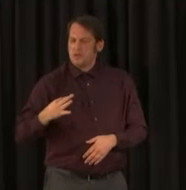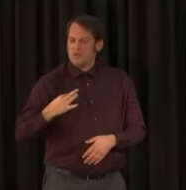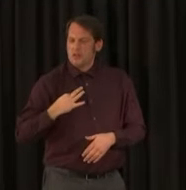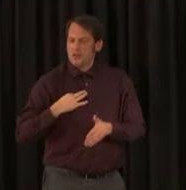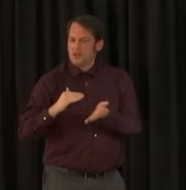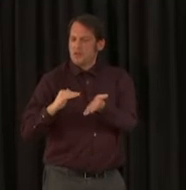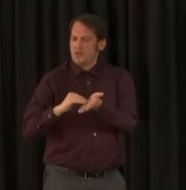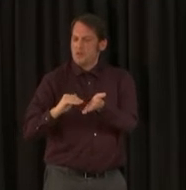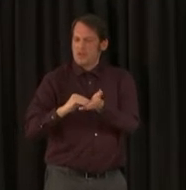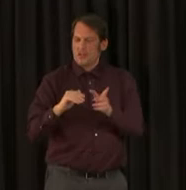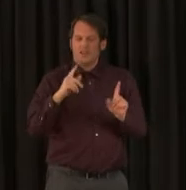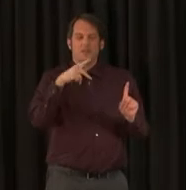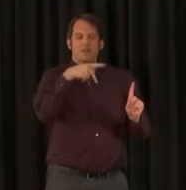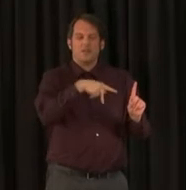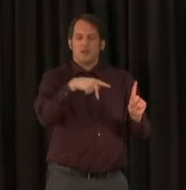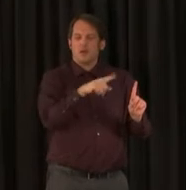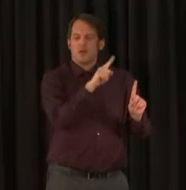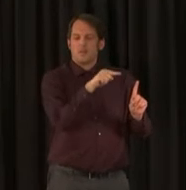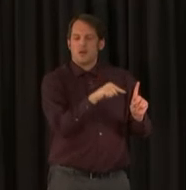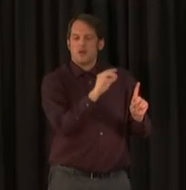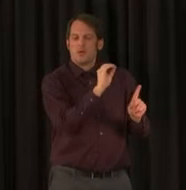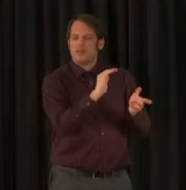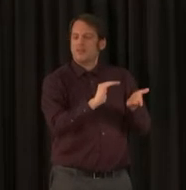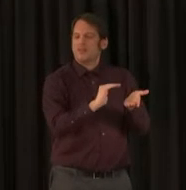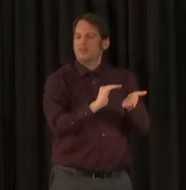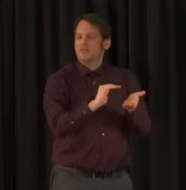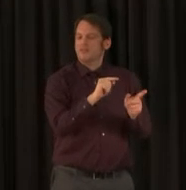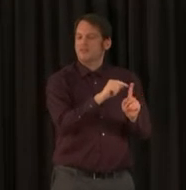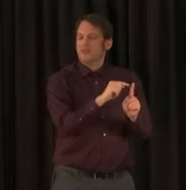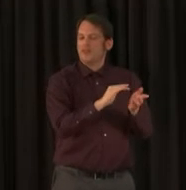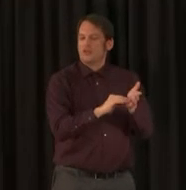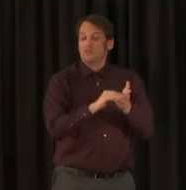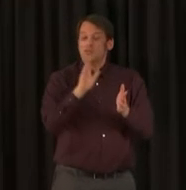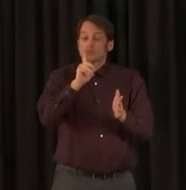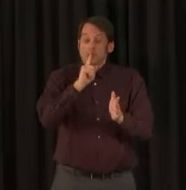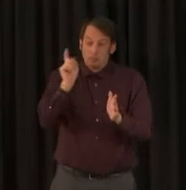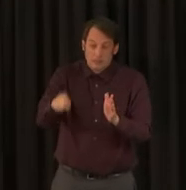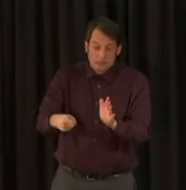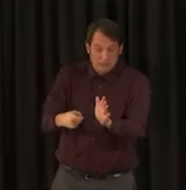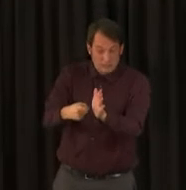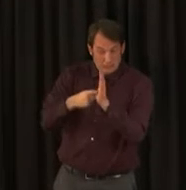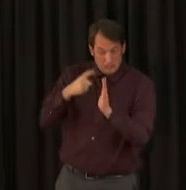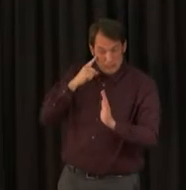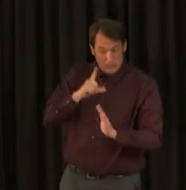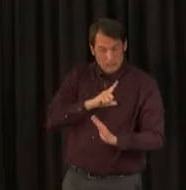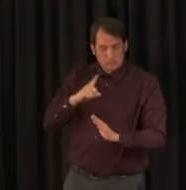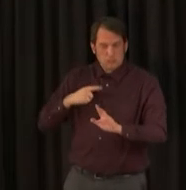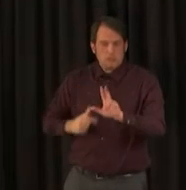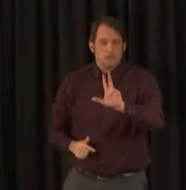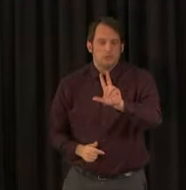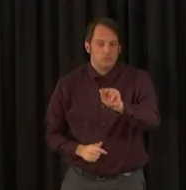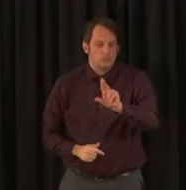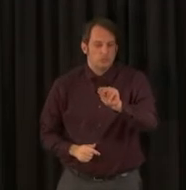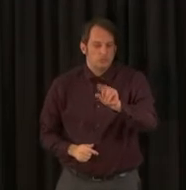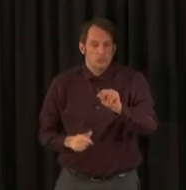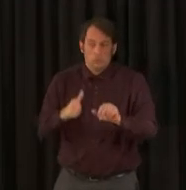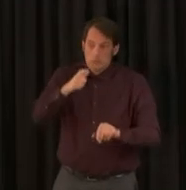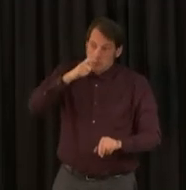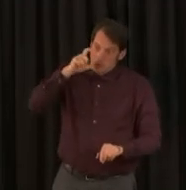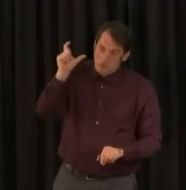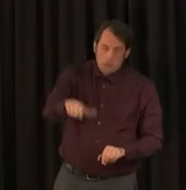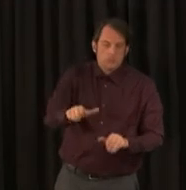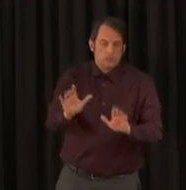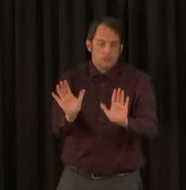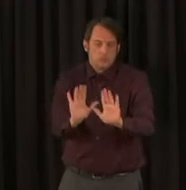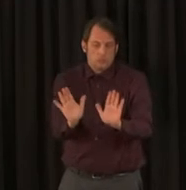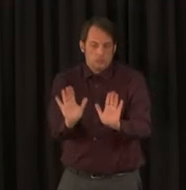PPP 1.0, but that is not actually in the legislation, okay? So you don't have to do that.